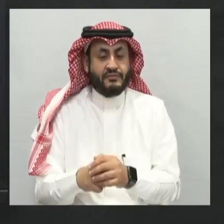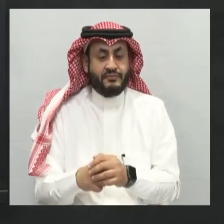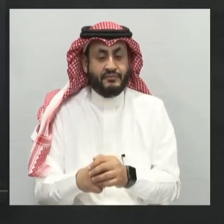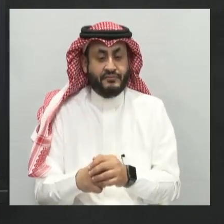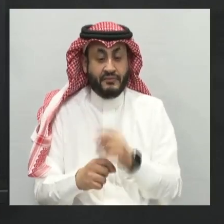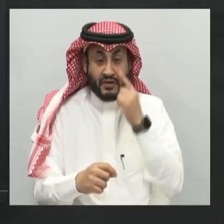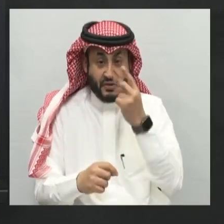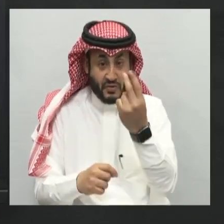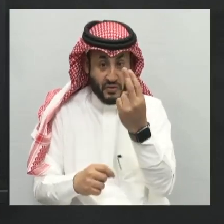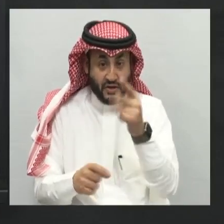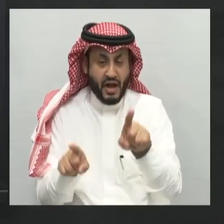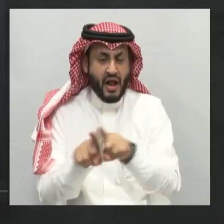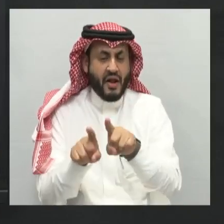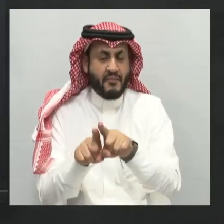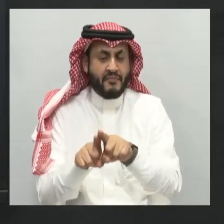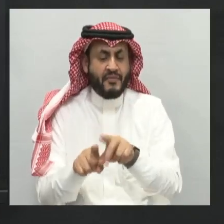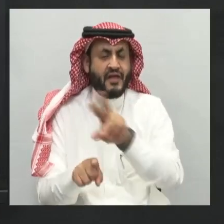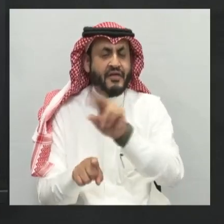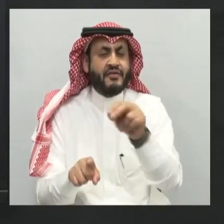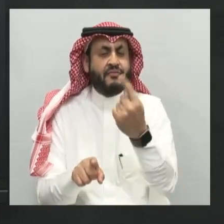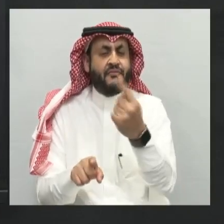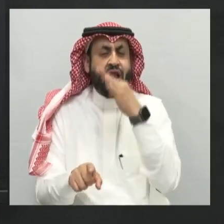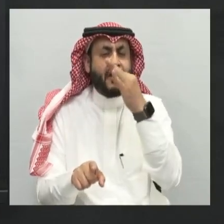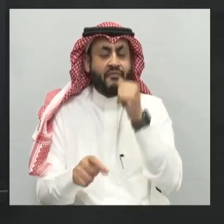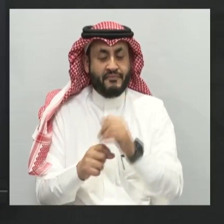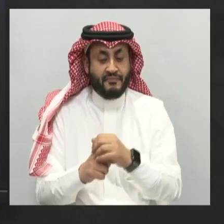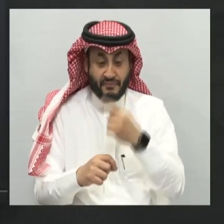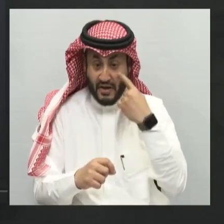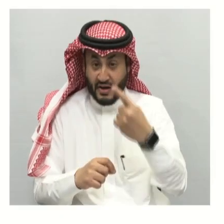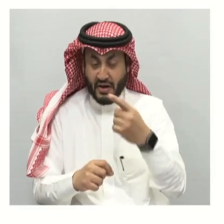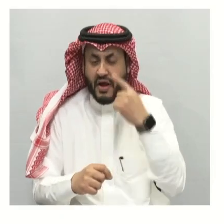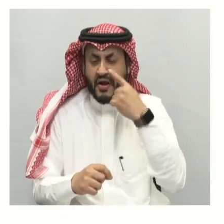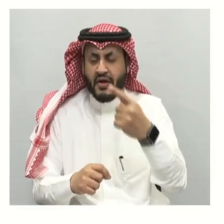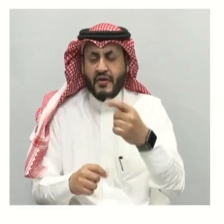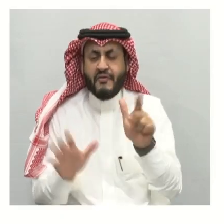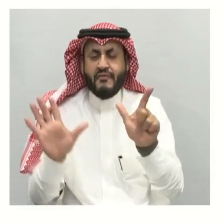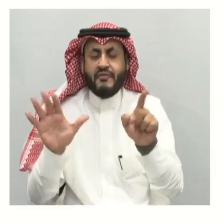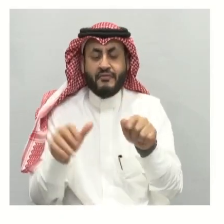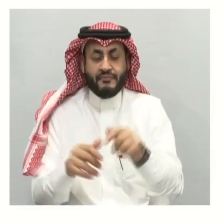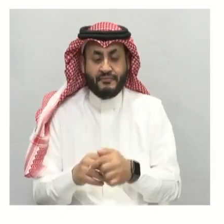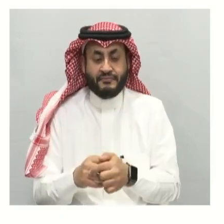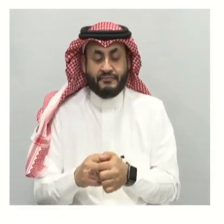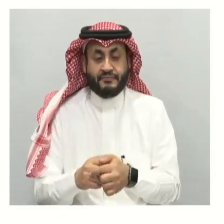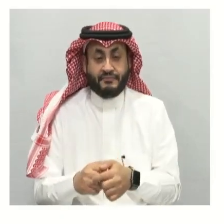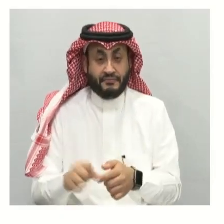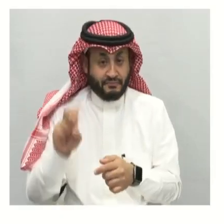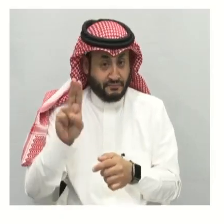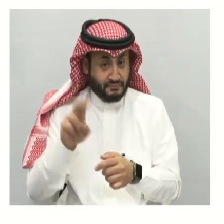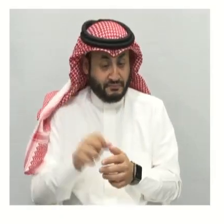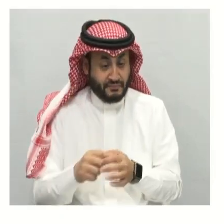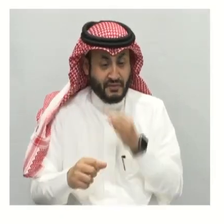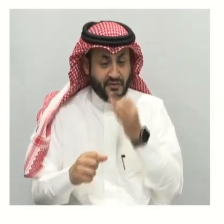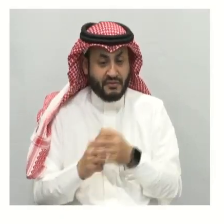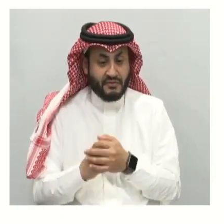here that begins with 2 letters as one sound? Let's look at the days together. Sunday, this is the sound for